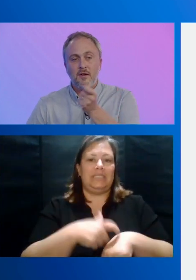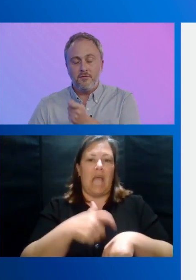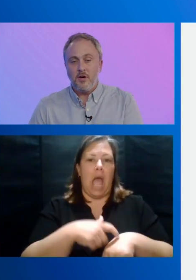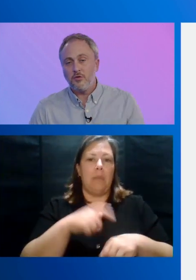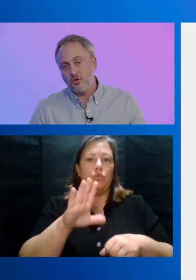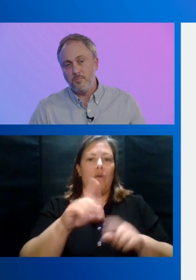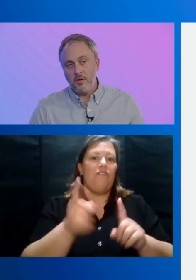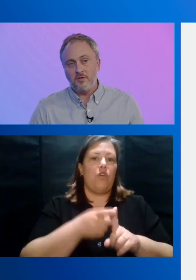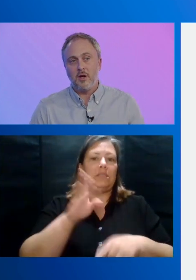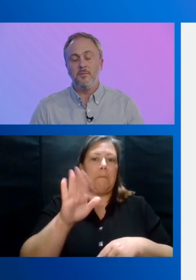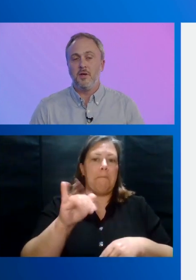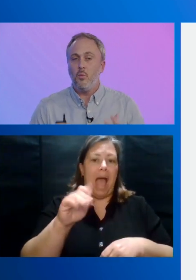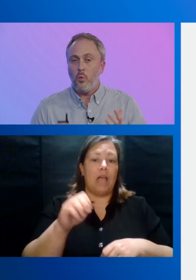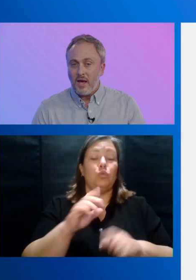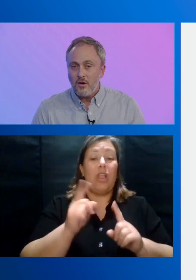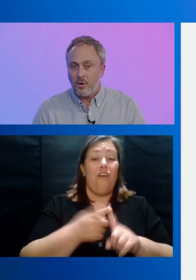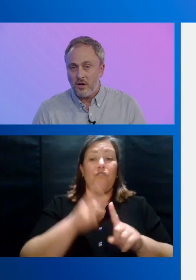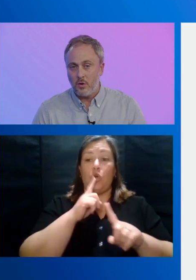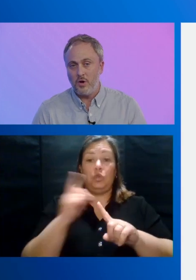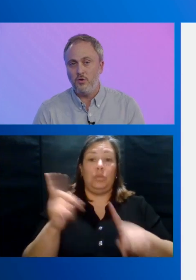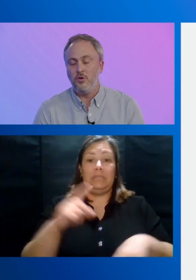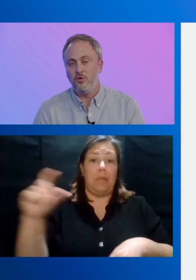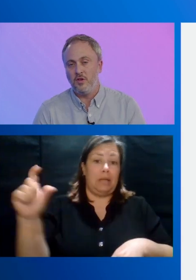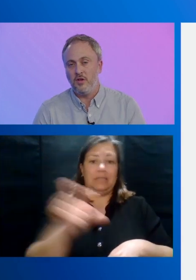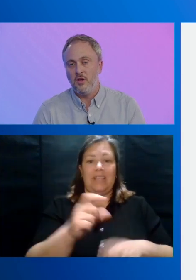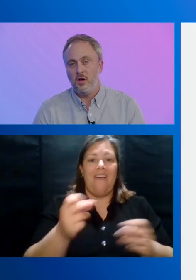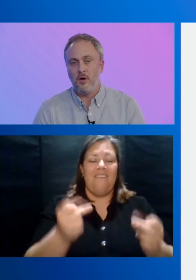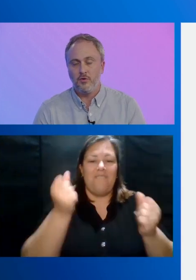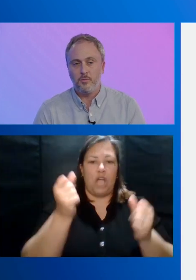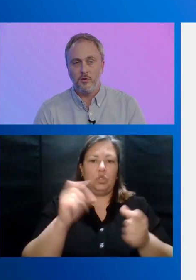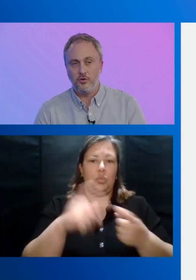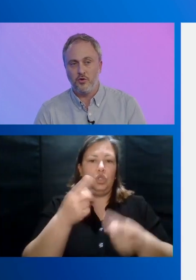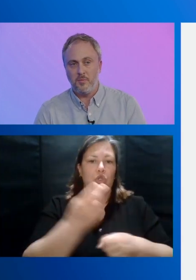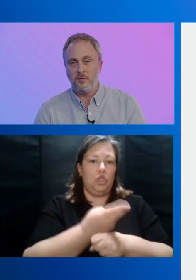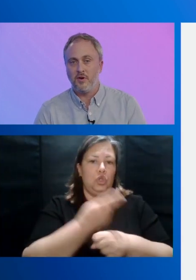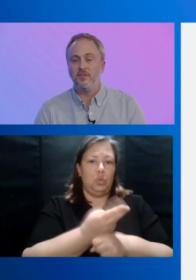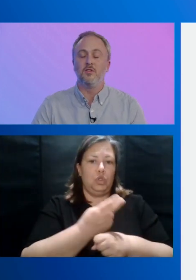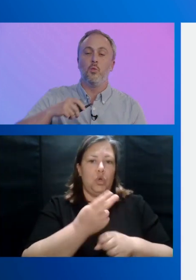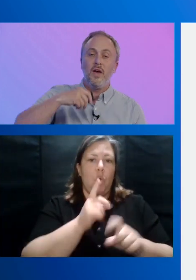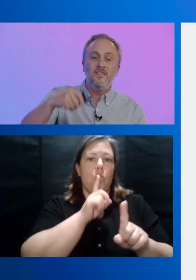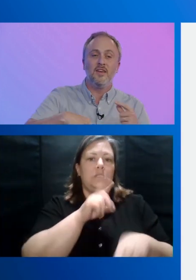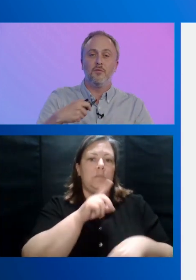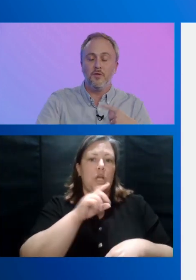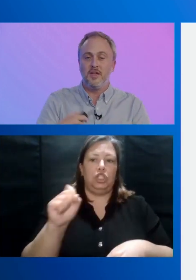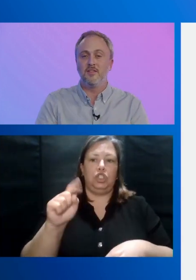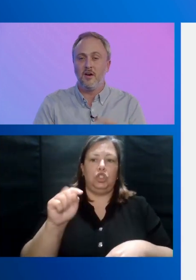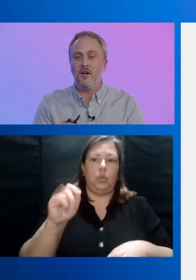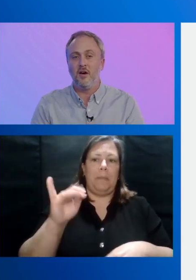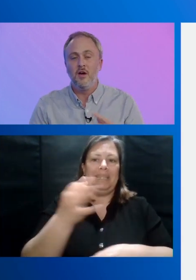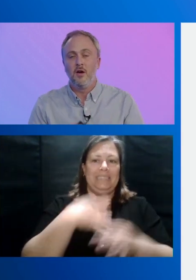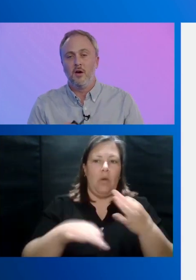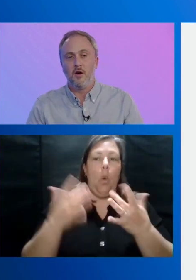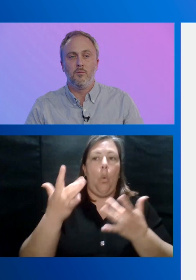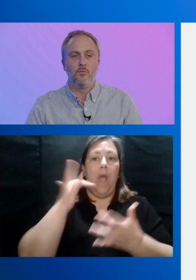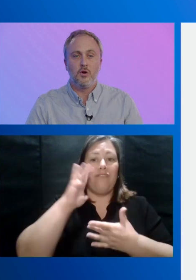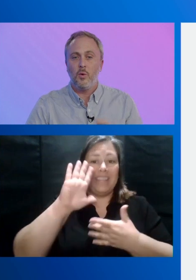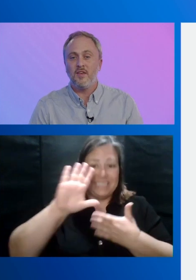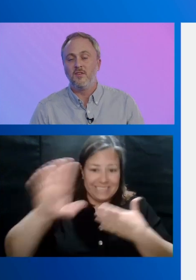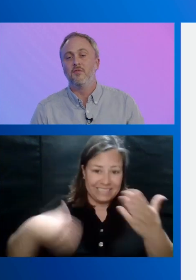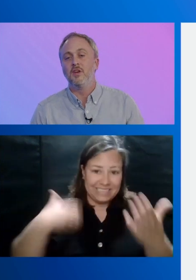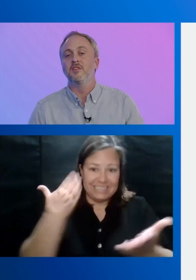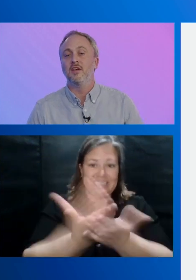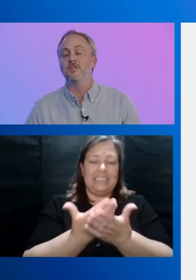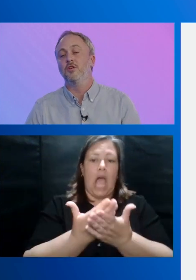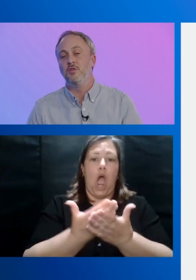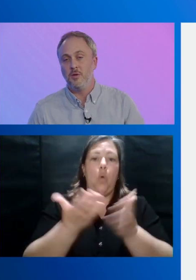So that first response comes in way quicker when you're using response streaming versus waiting for the entire